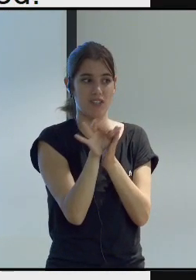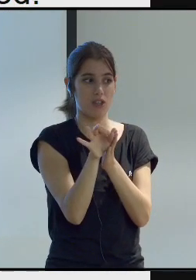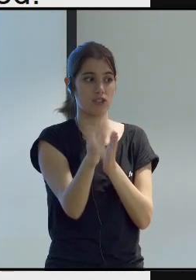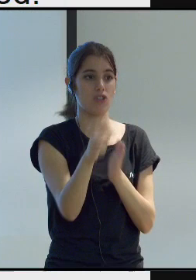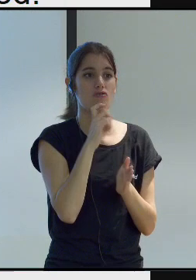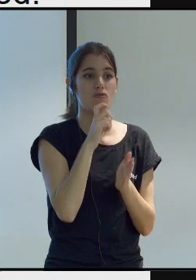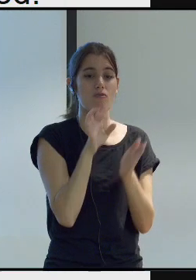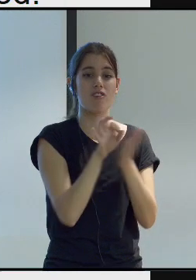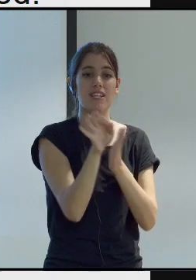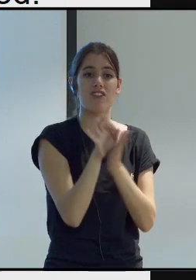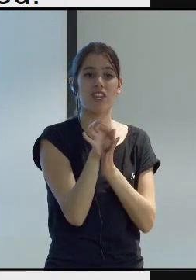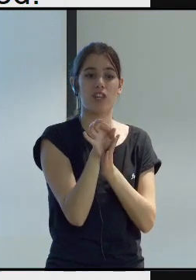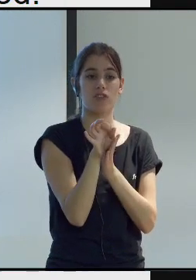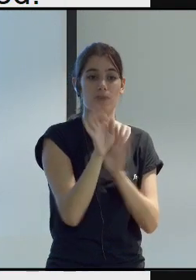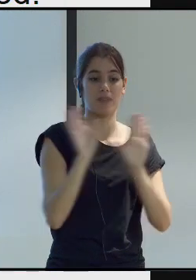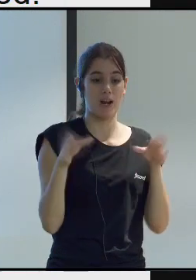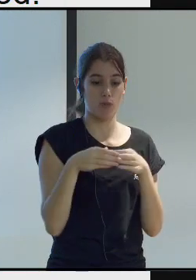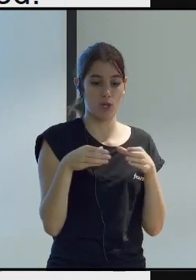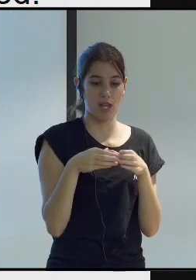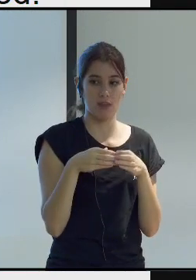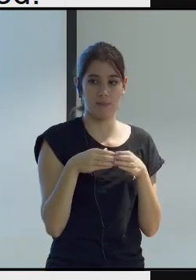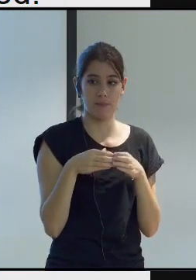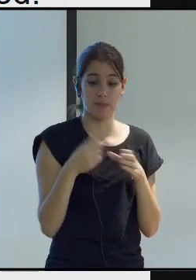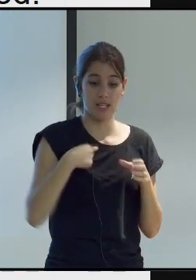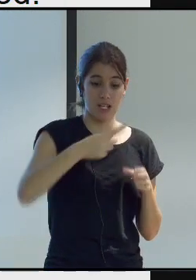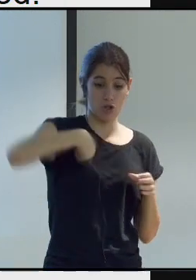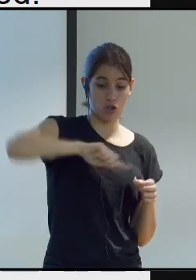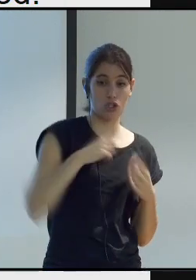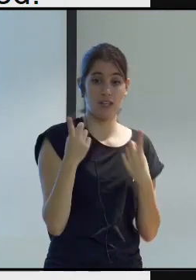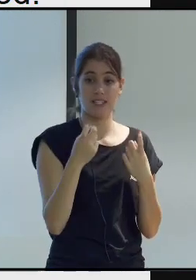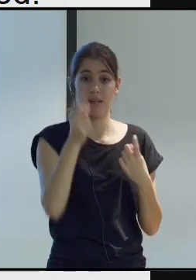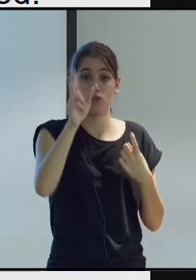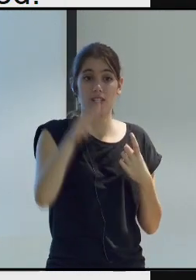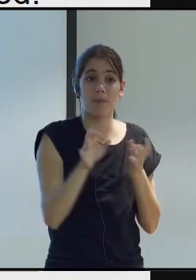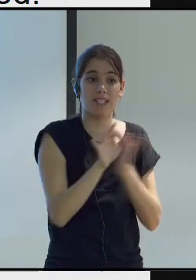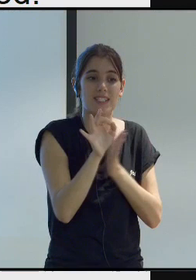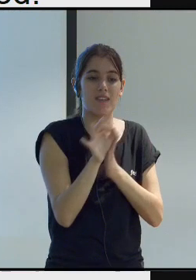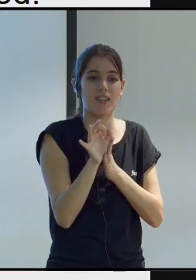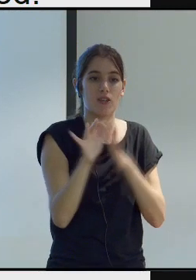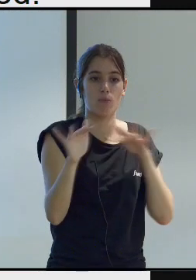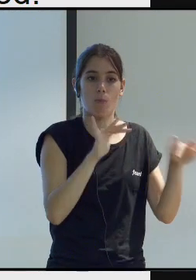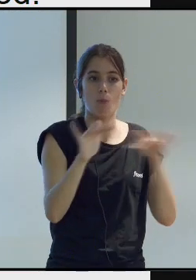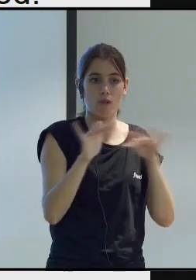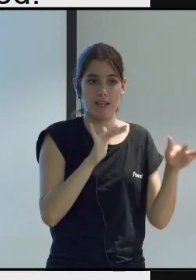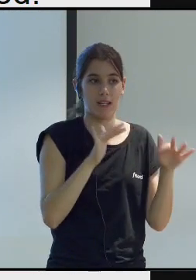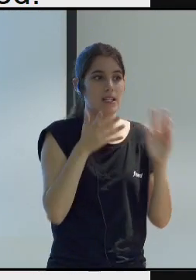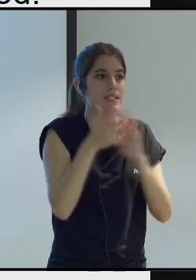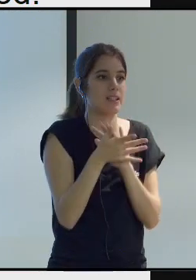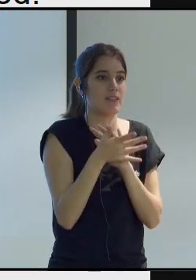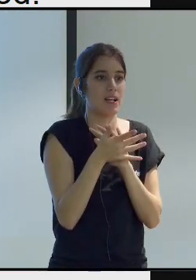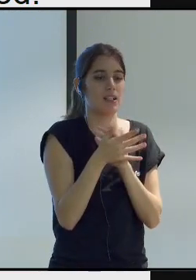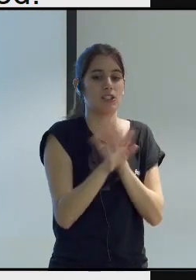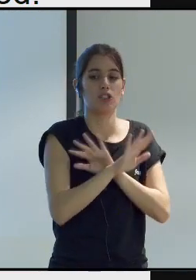come to our places and that can go with us outside our places. The service should not be limited to where we live, but we should